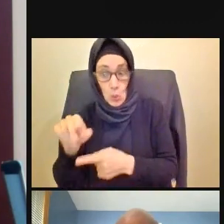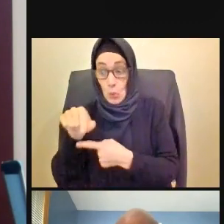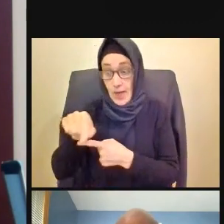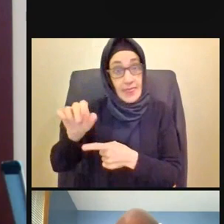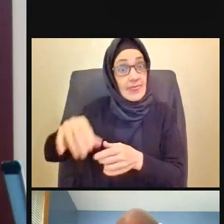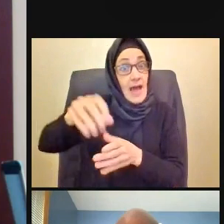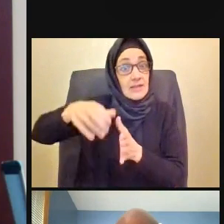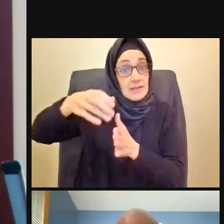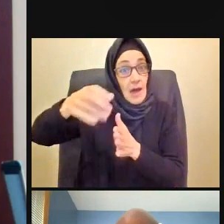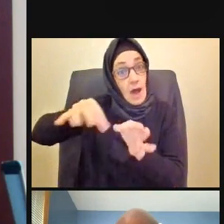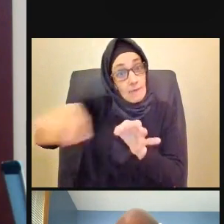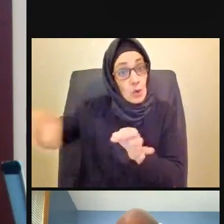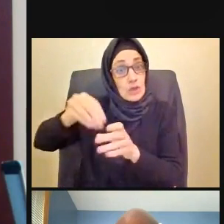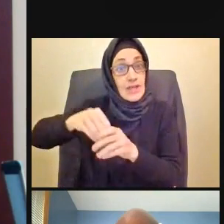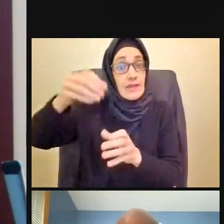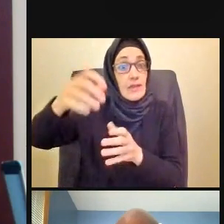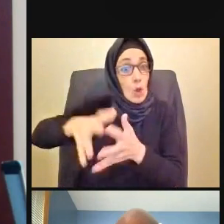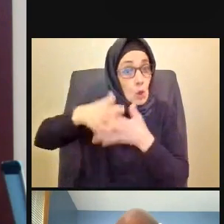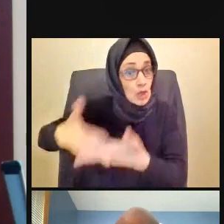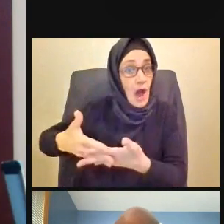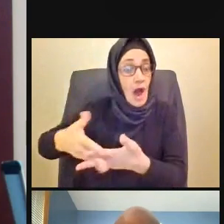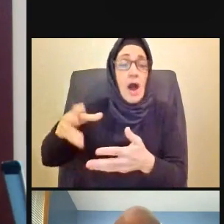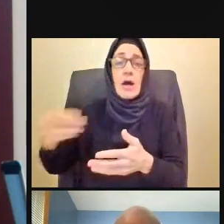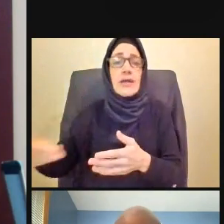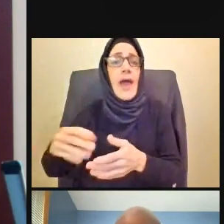needs of our neighbors